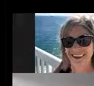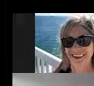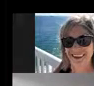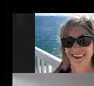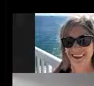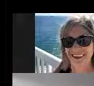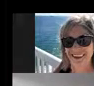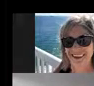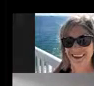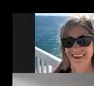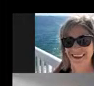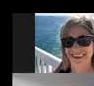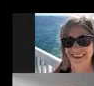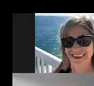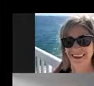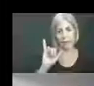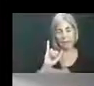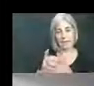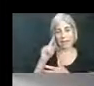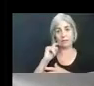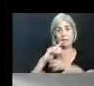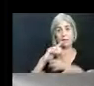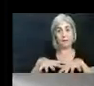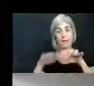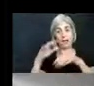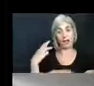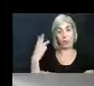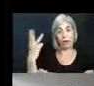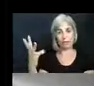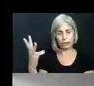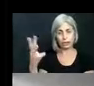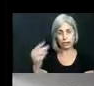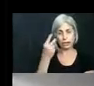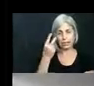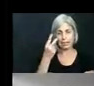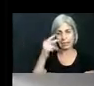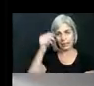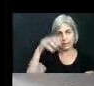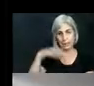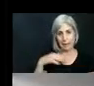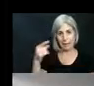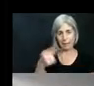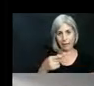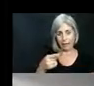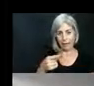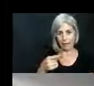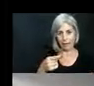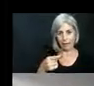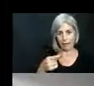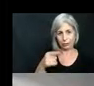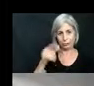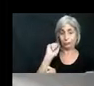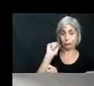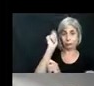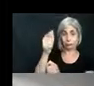And this is one from a flood in Washington, D.C. And you can see there's actually a guy fly fishing on the National